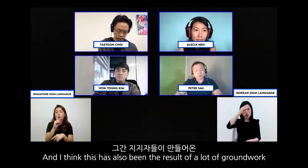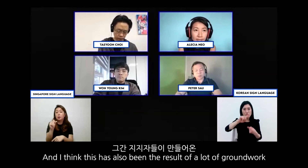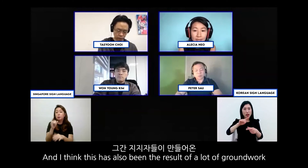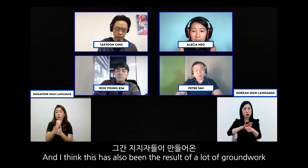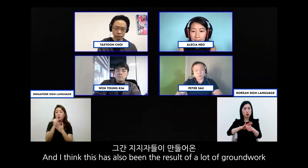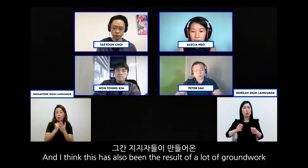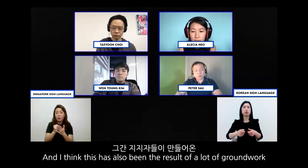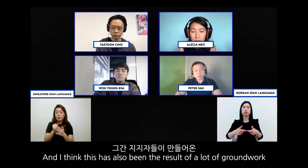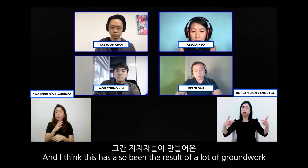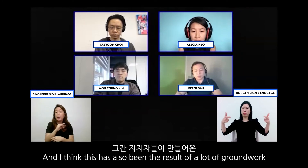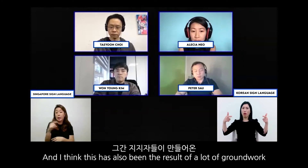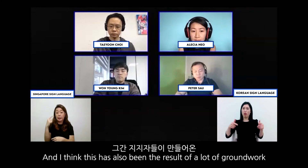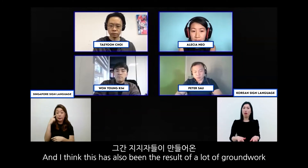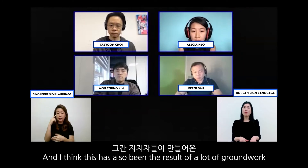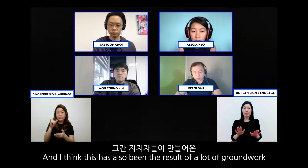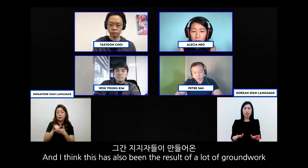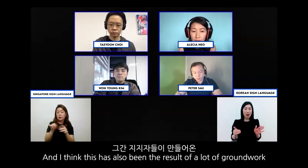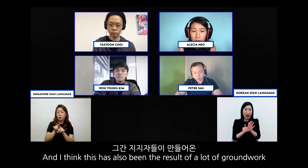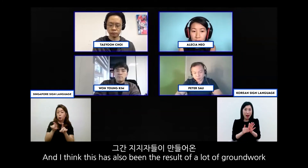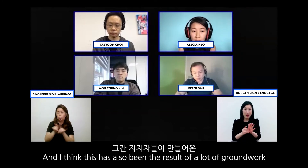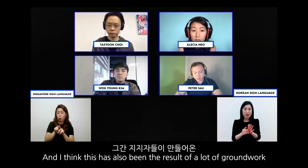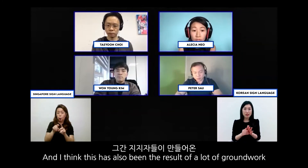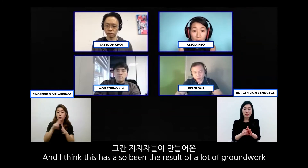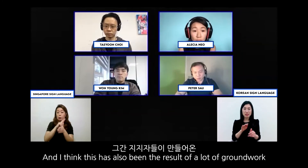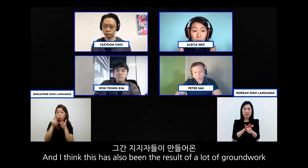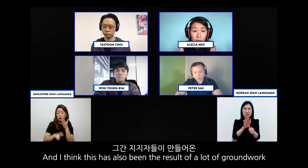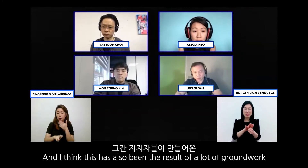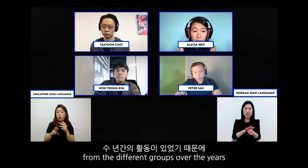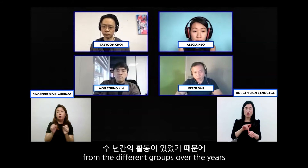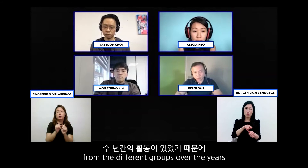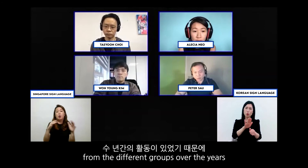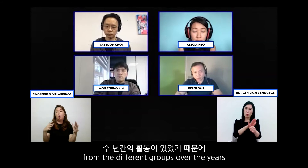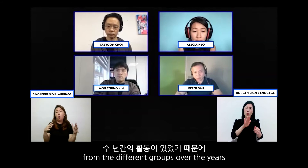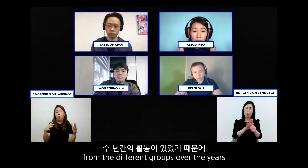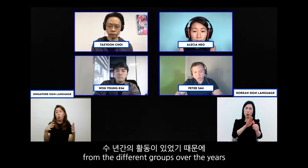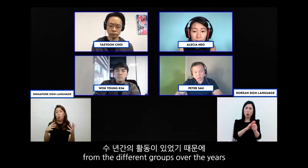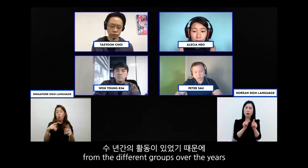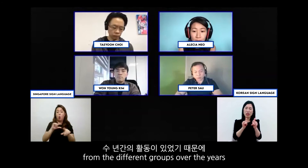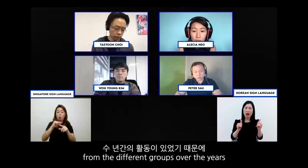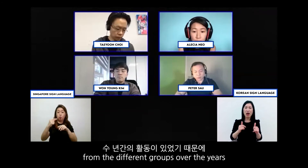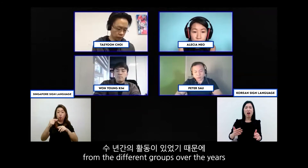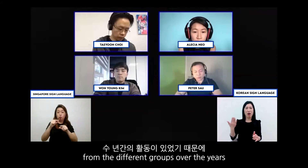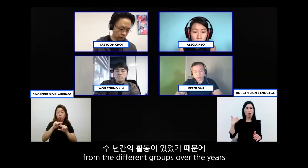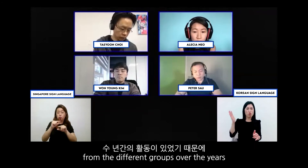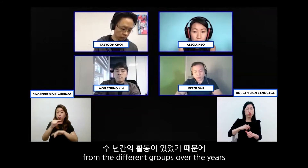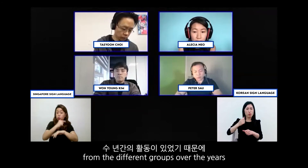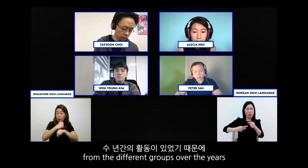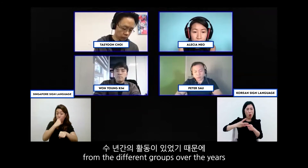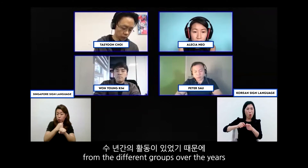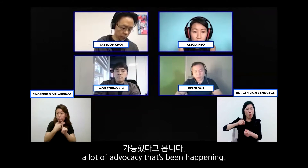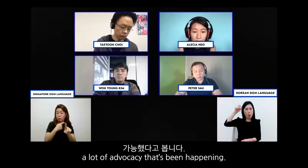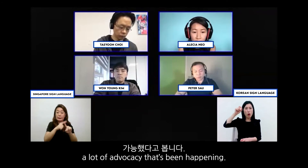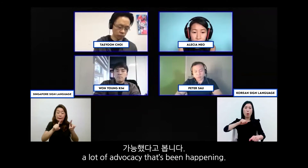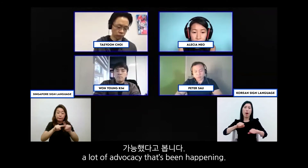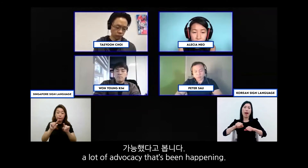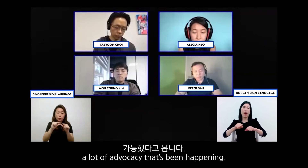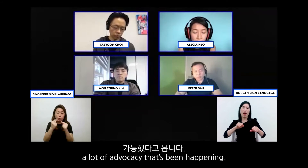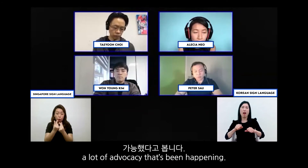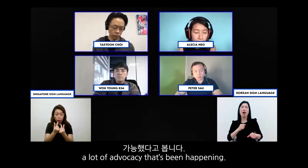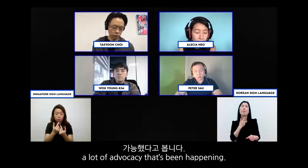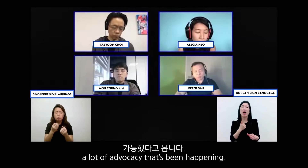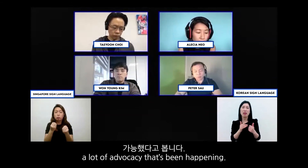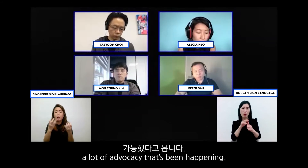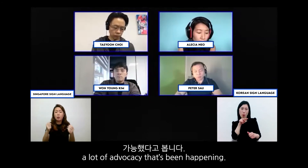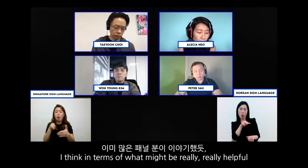And I think this has also been the result of a lot of groundwork from the different groups over the years, a lot of advocacy that's